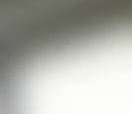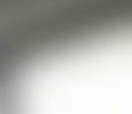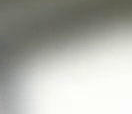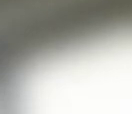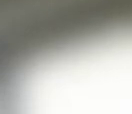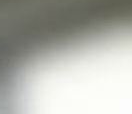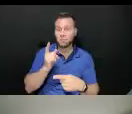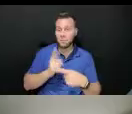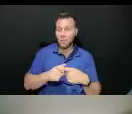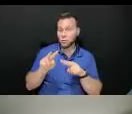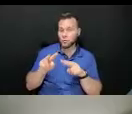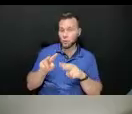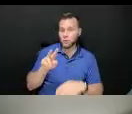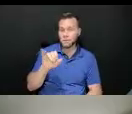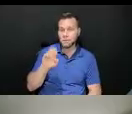Isabella's email.